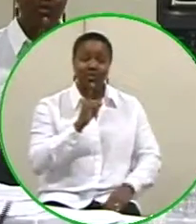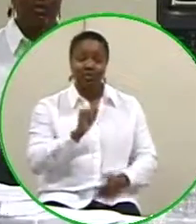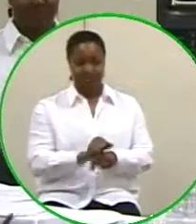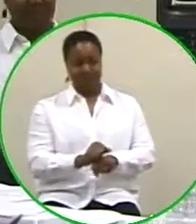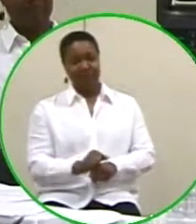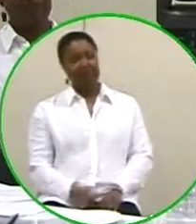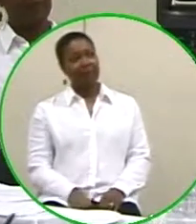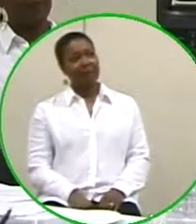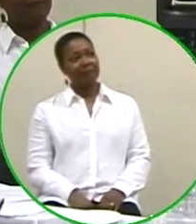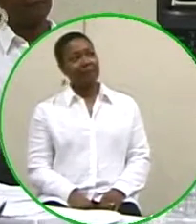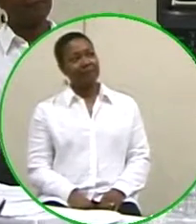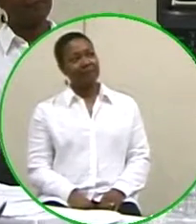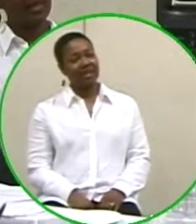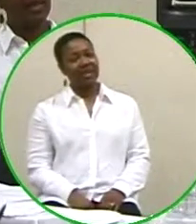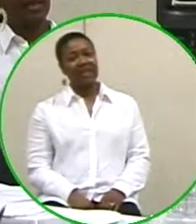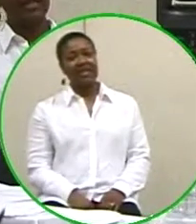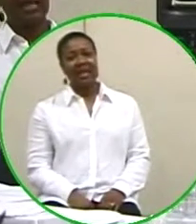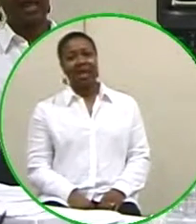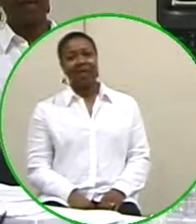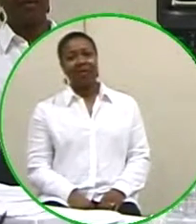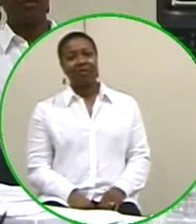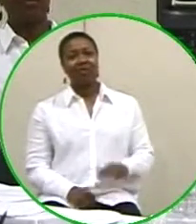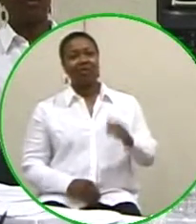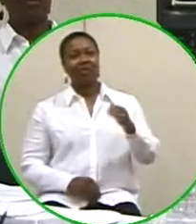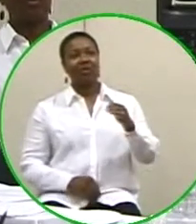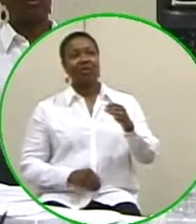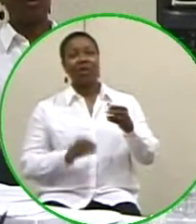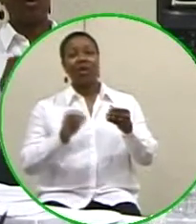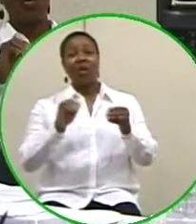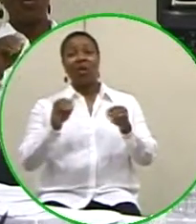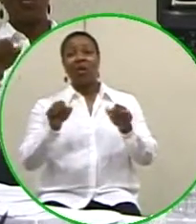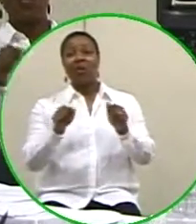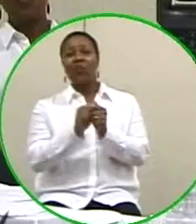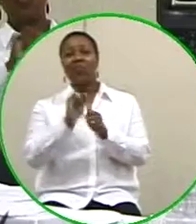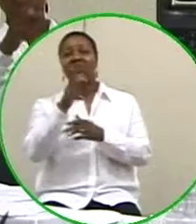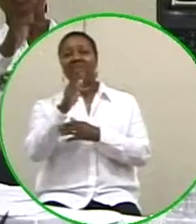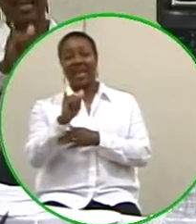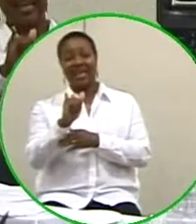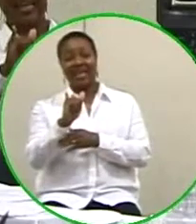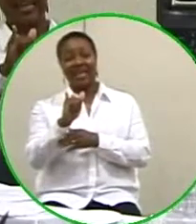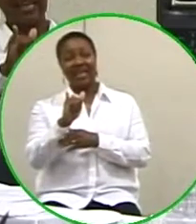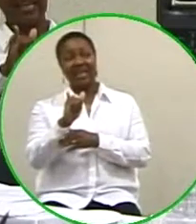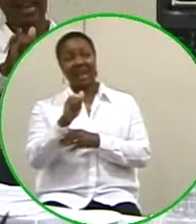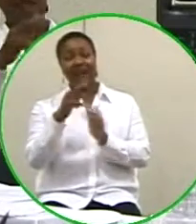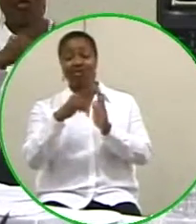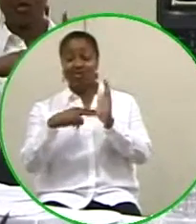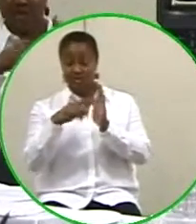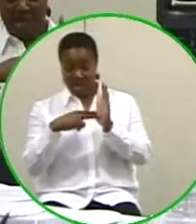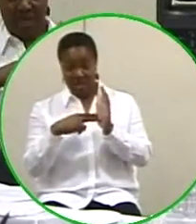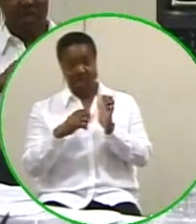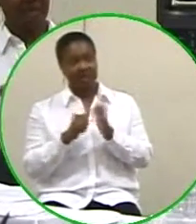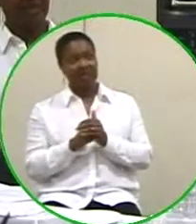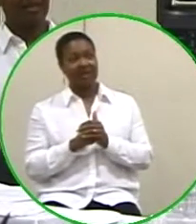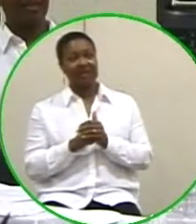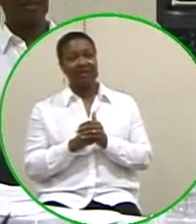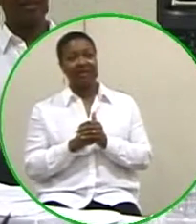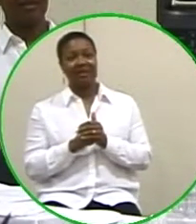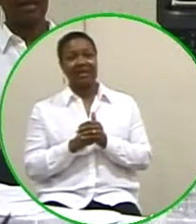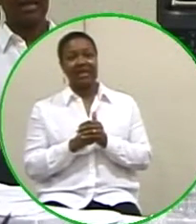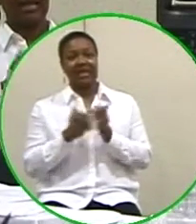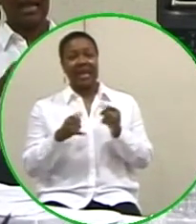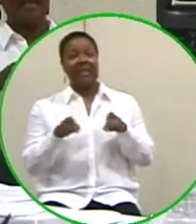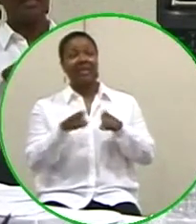Okay. Now go back up So you with have to the read jelly. it. You have to read I'm going back up. Okay. Okay, we know